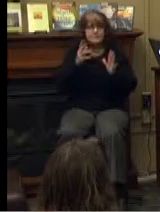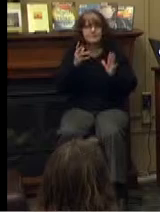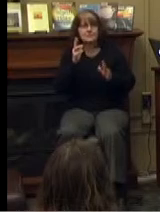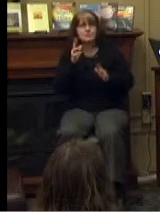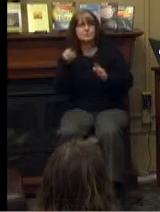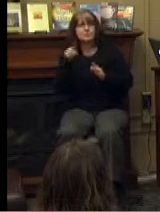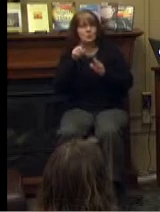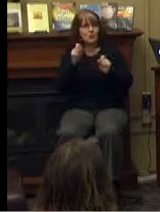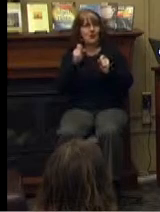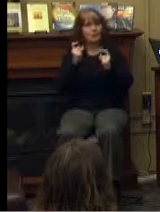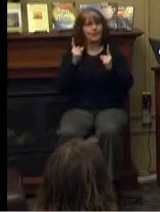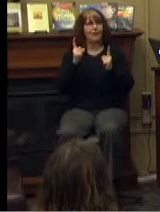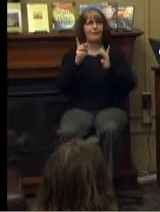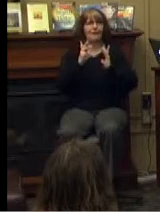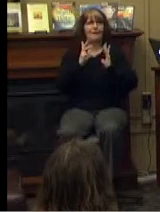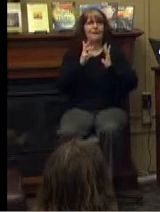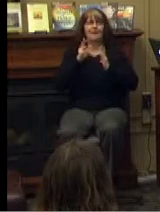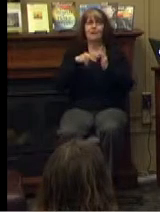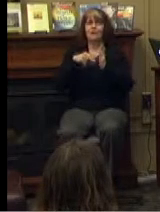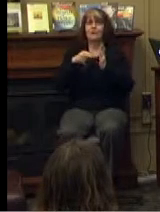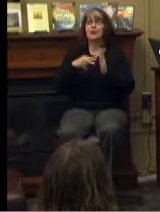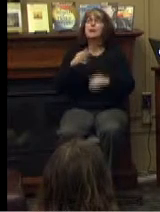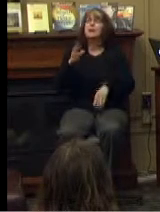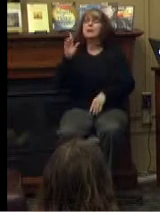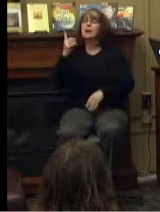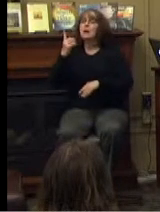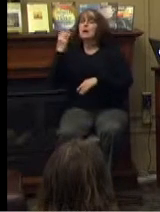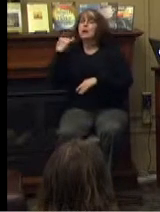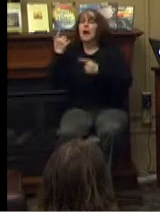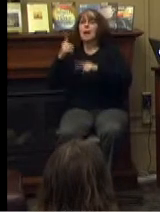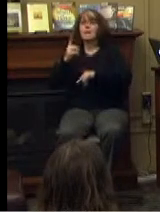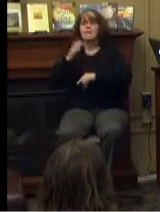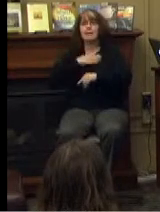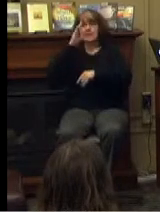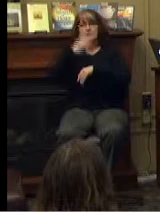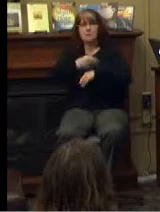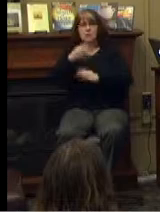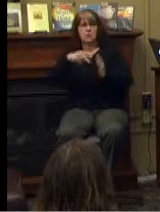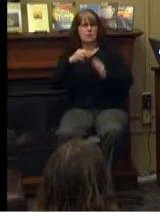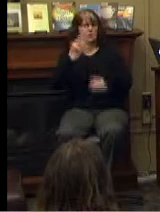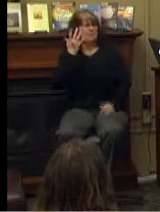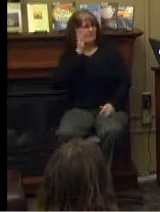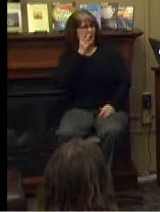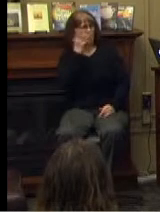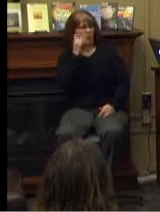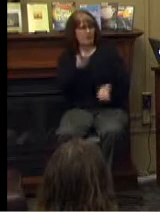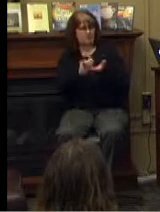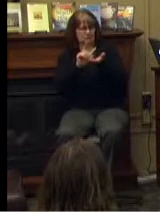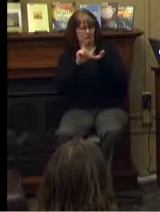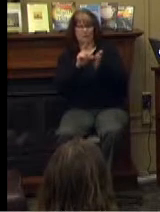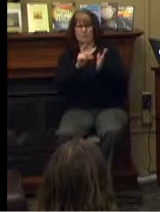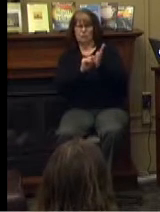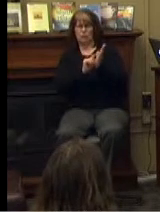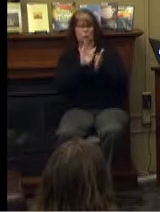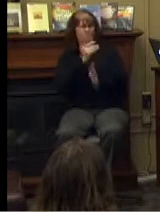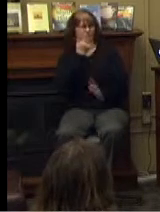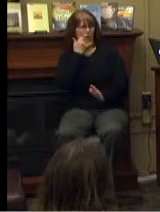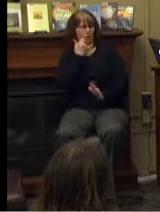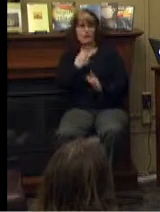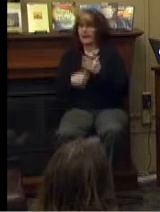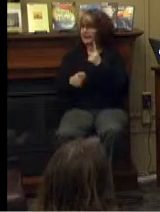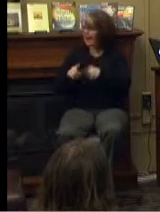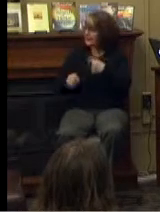you can all of a sudden read. And my son, one day, he looked at my phone, he's like, Mom, why is that font so big? I'm like, because I can't see.